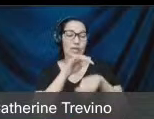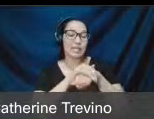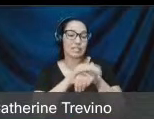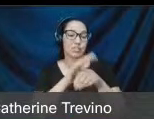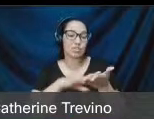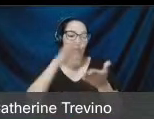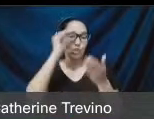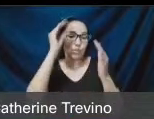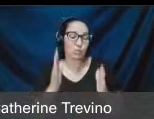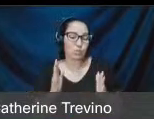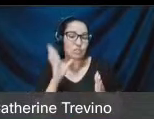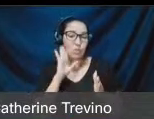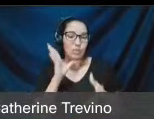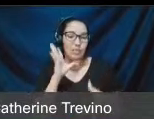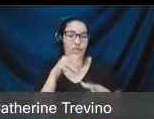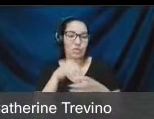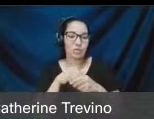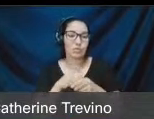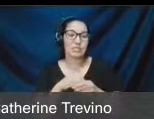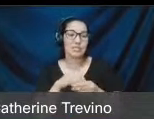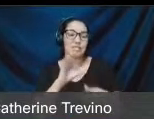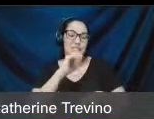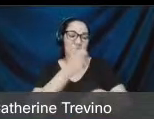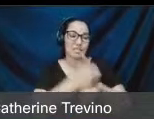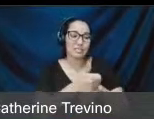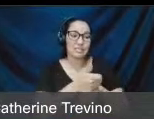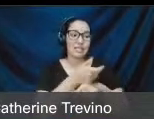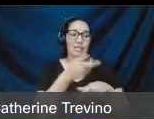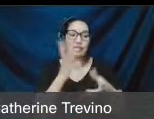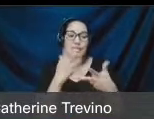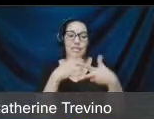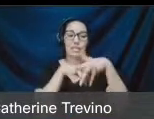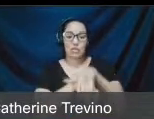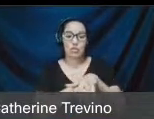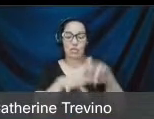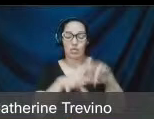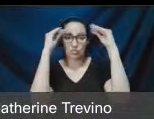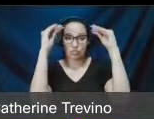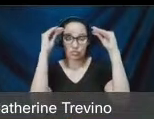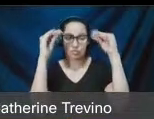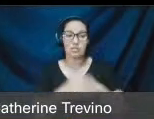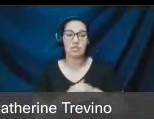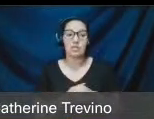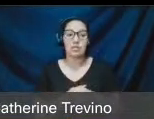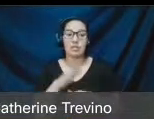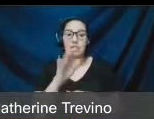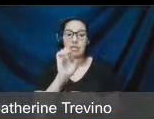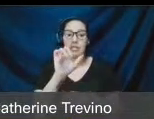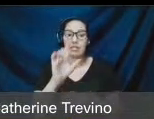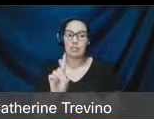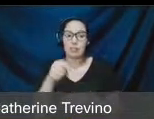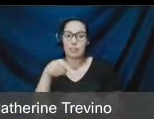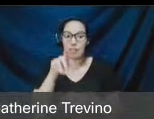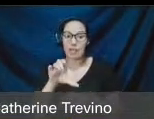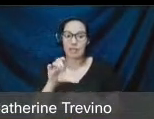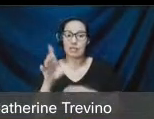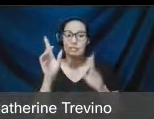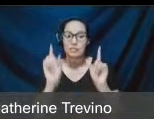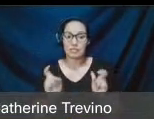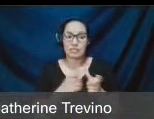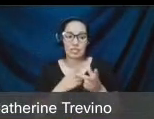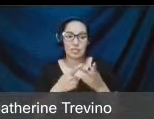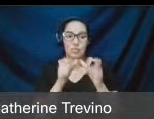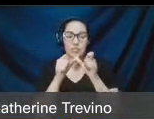Students will include designated integrated instruction each day. We began initial LPAC assessments in July, and they will continue as students